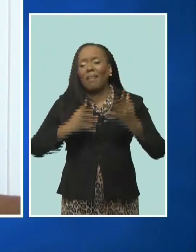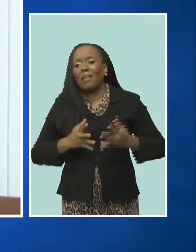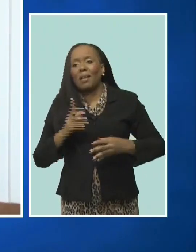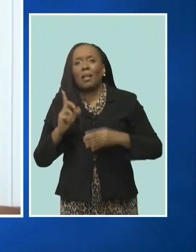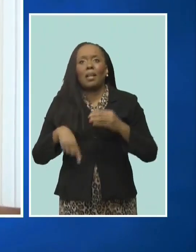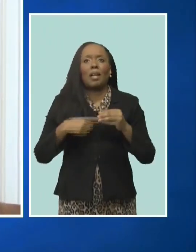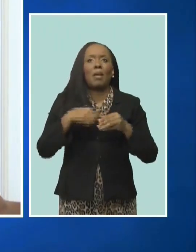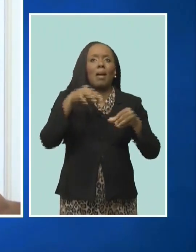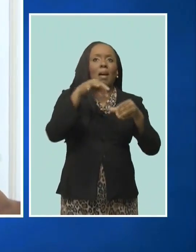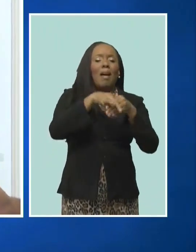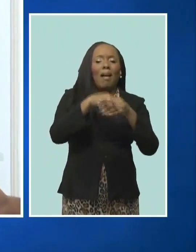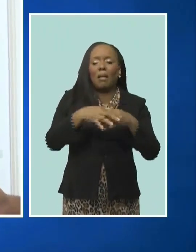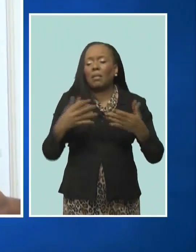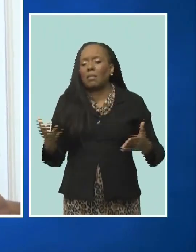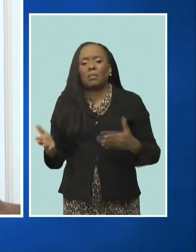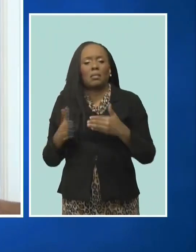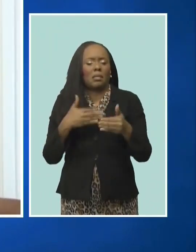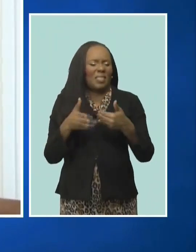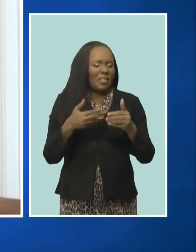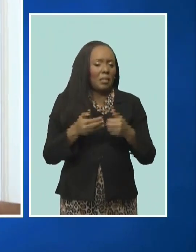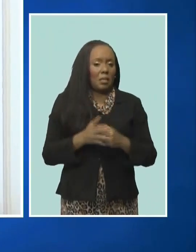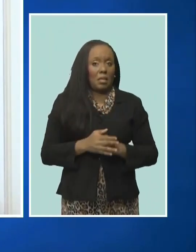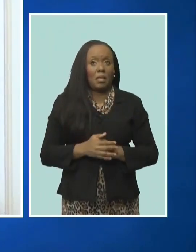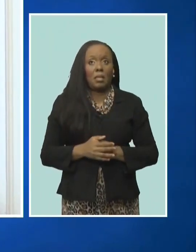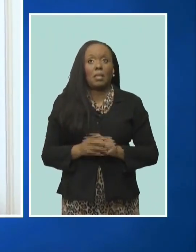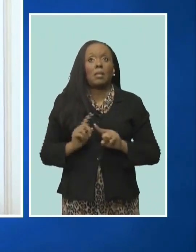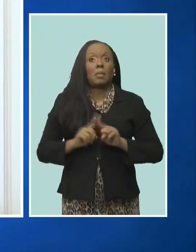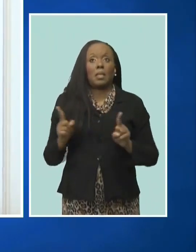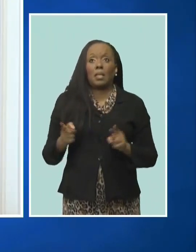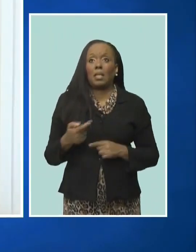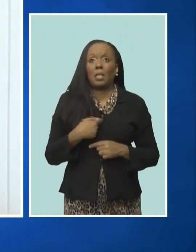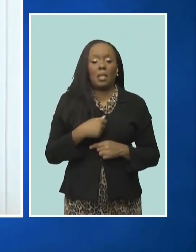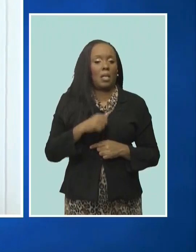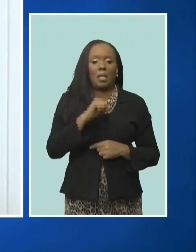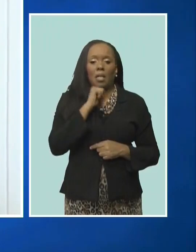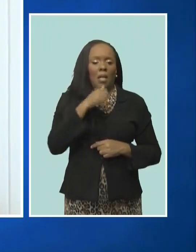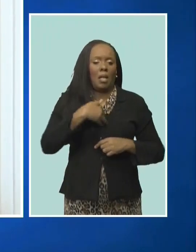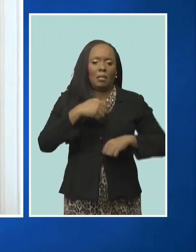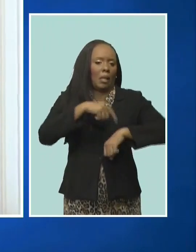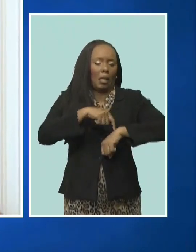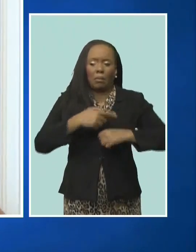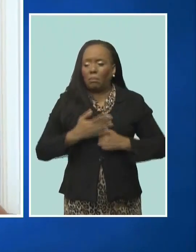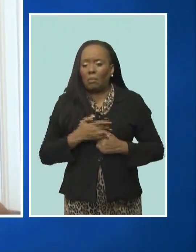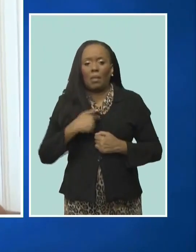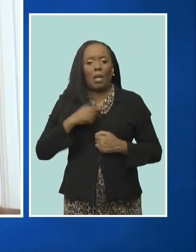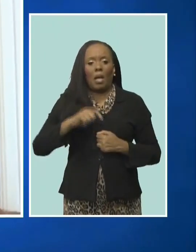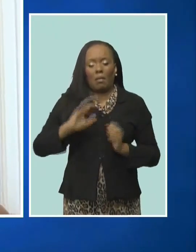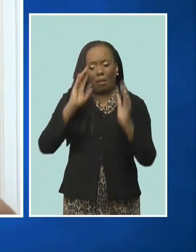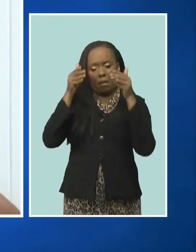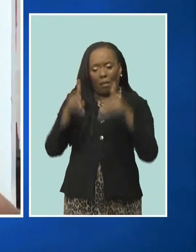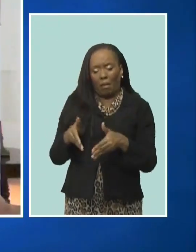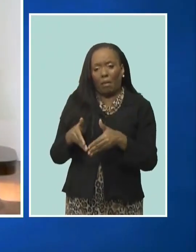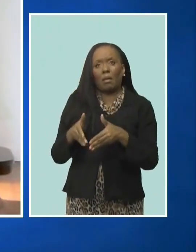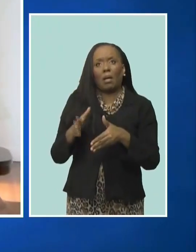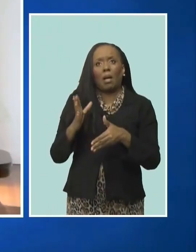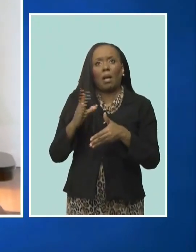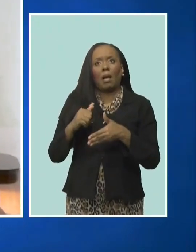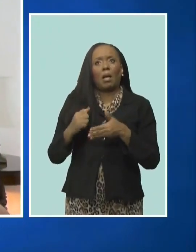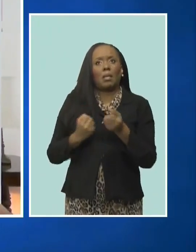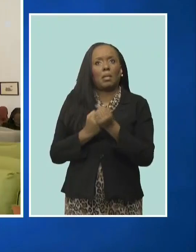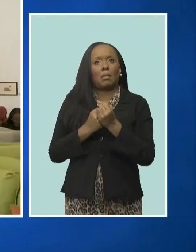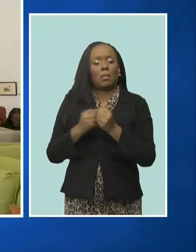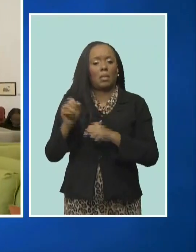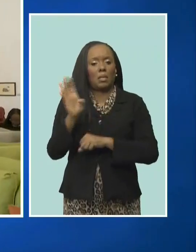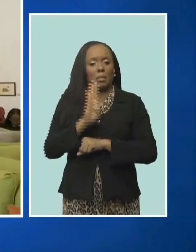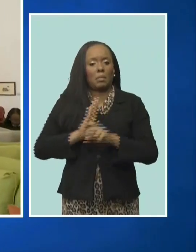to want to do all kinds of things. But I regrettably don't have that luxury. I have to stay focused on delivering for the people of the